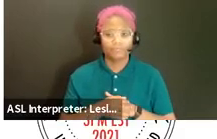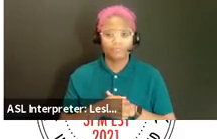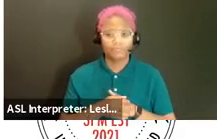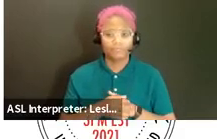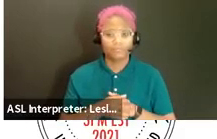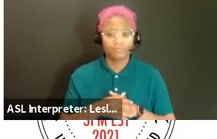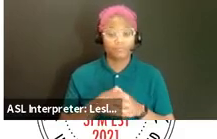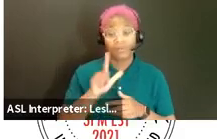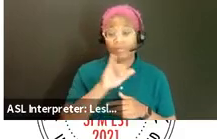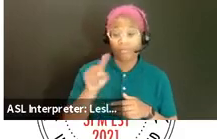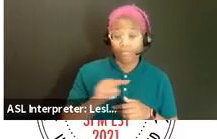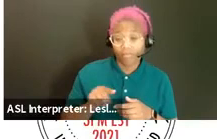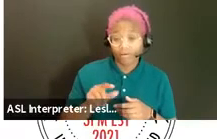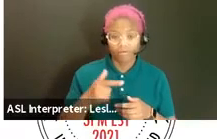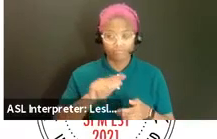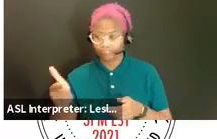And Liz or Matthew?